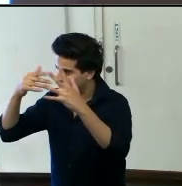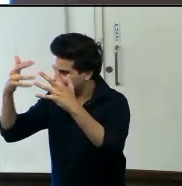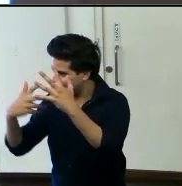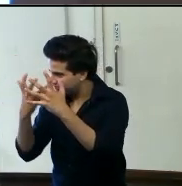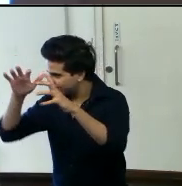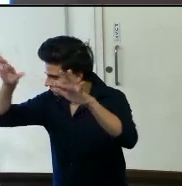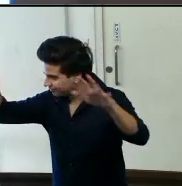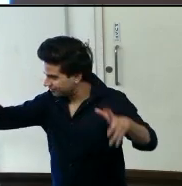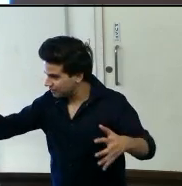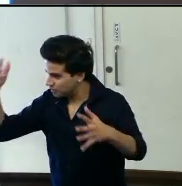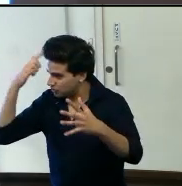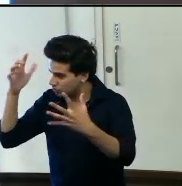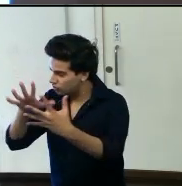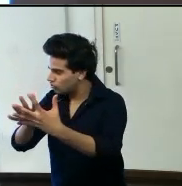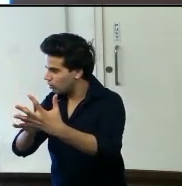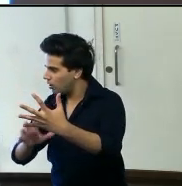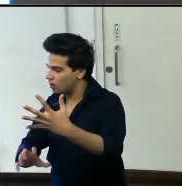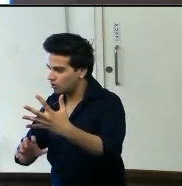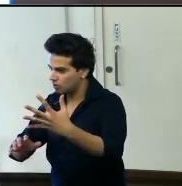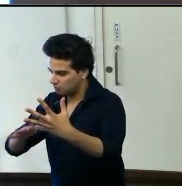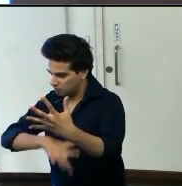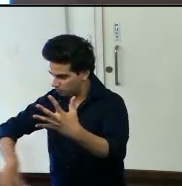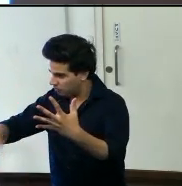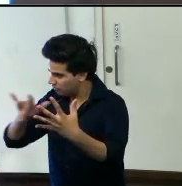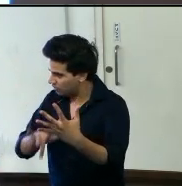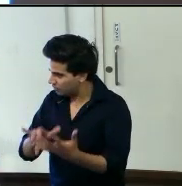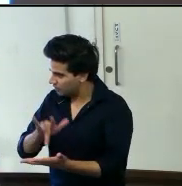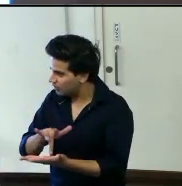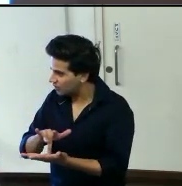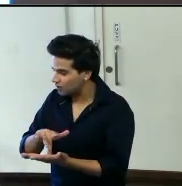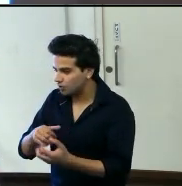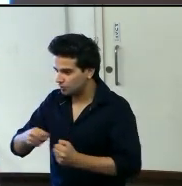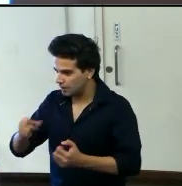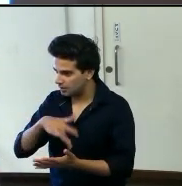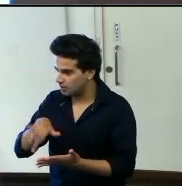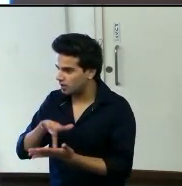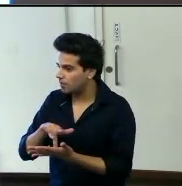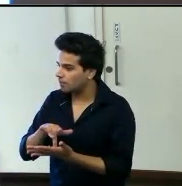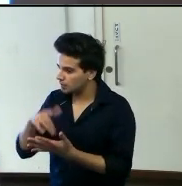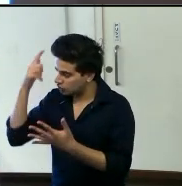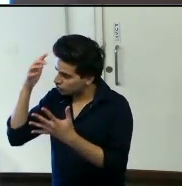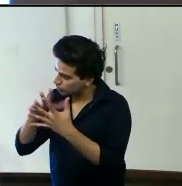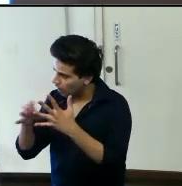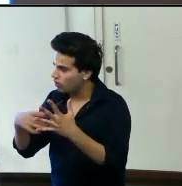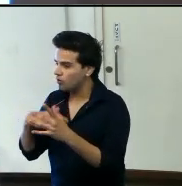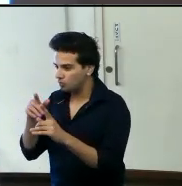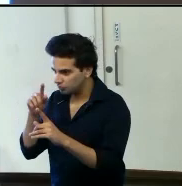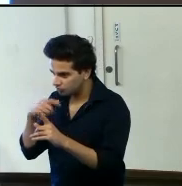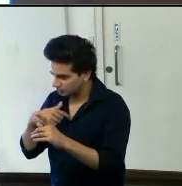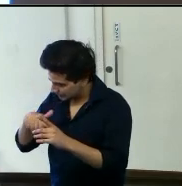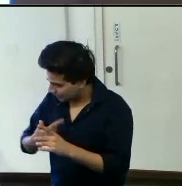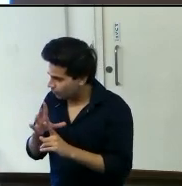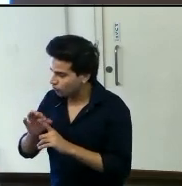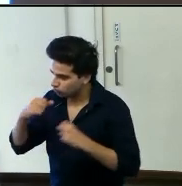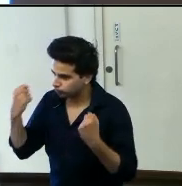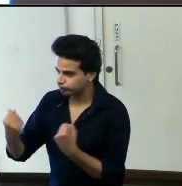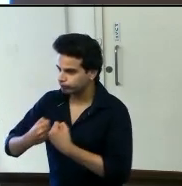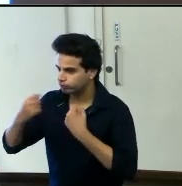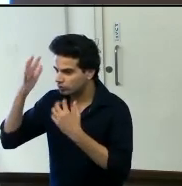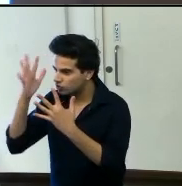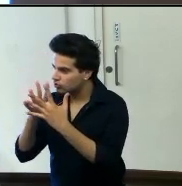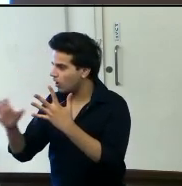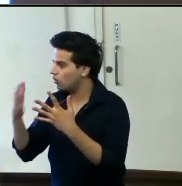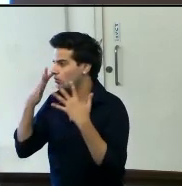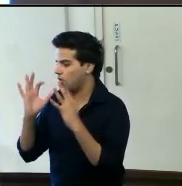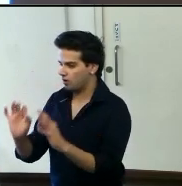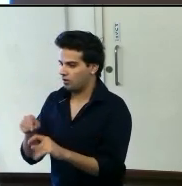then extends the work zone, I would say. So it's a deliberate attempt to bring in shadow as a very active